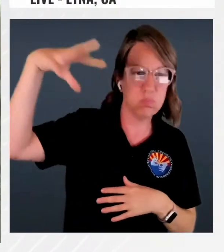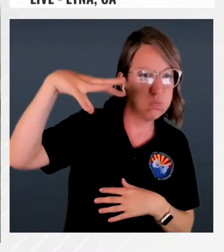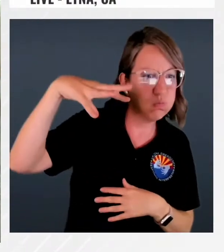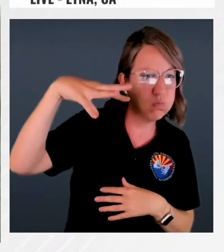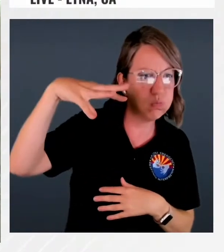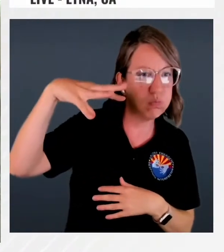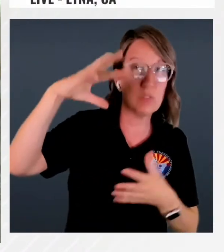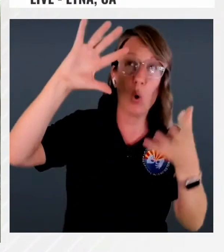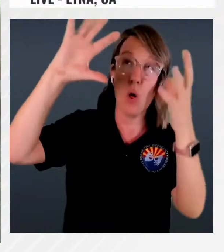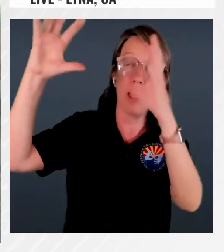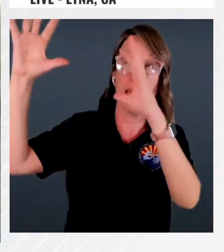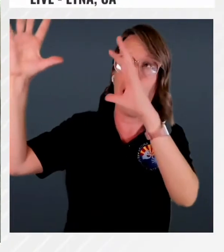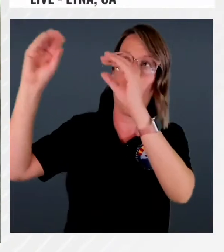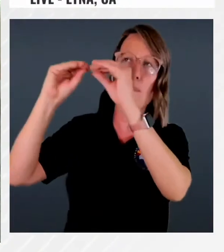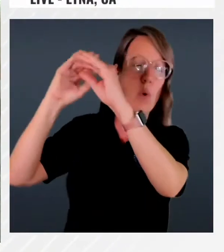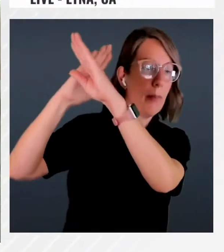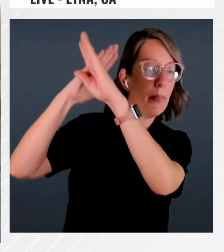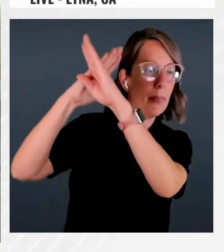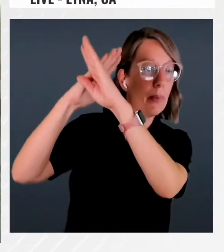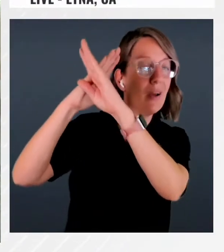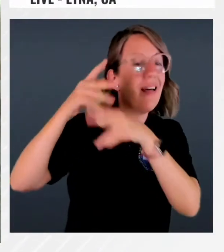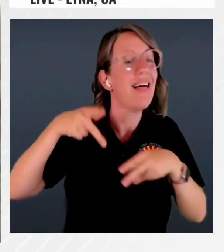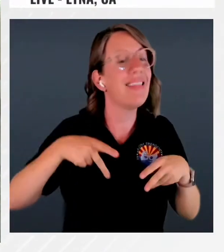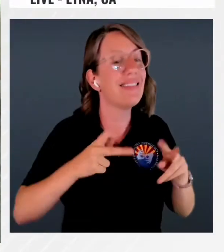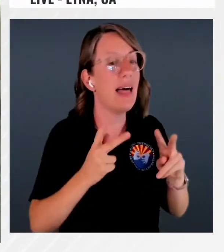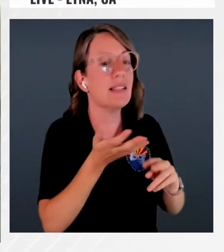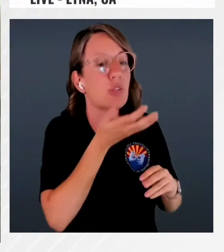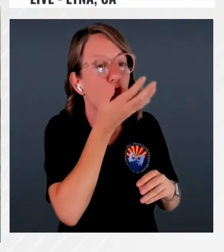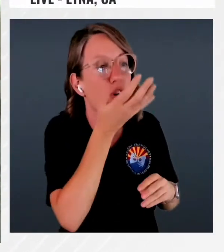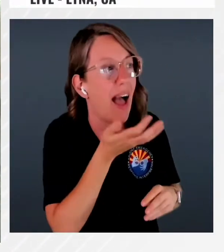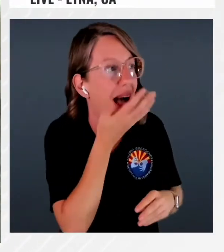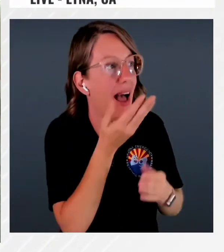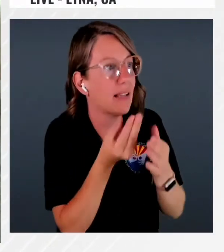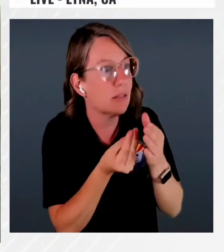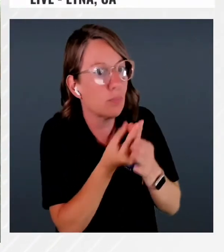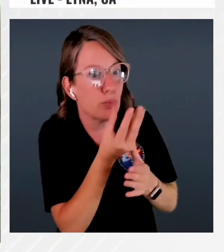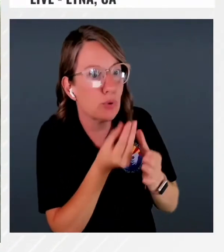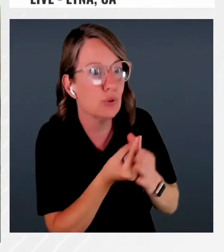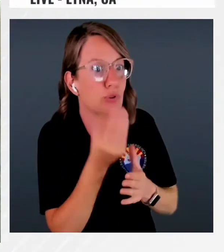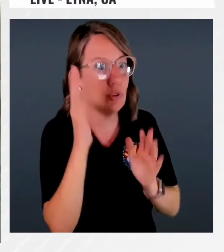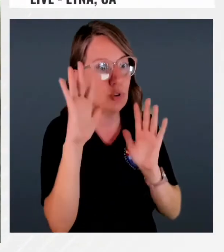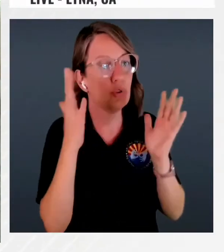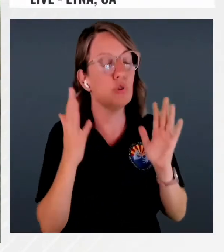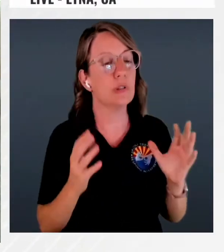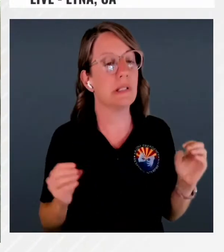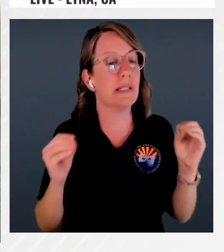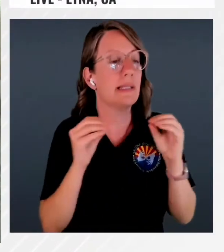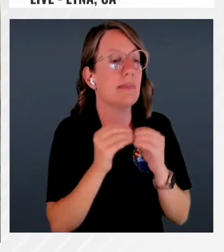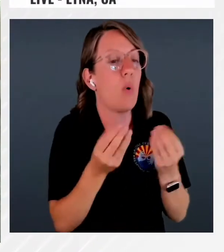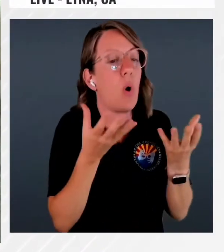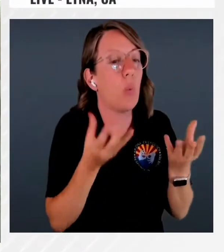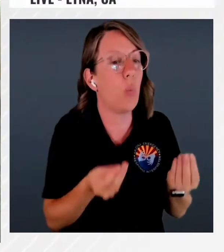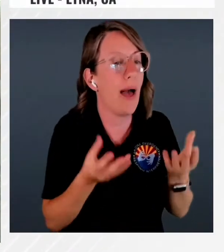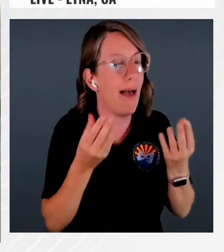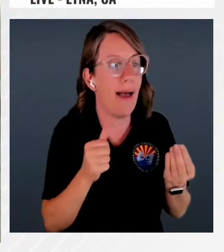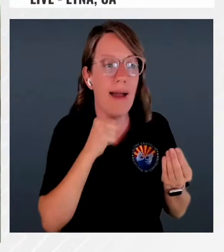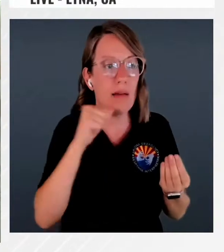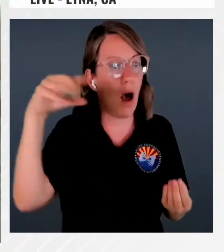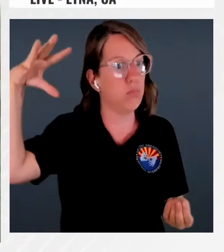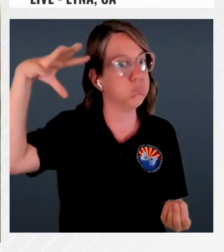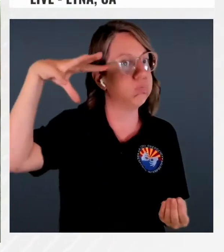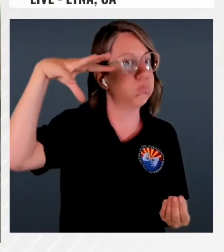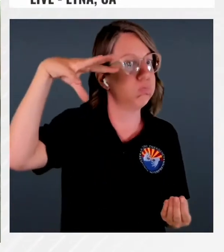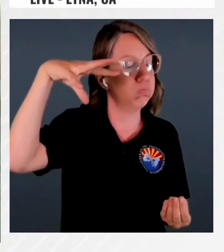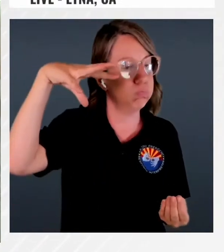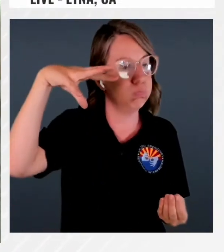a little bit more damp. So with those conditions, we take that opportunity. So my partner here talked about going direct